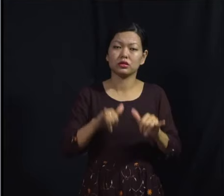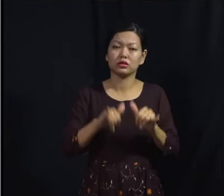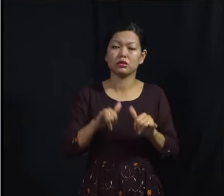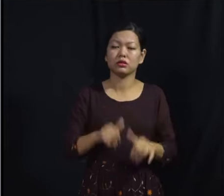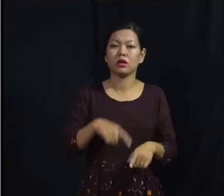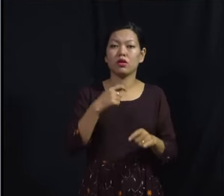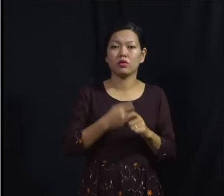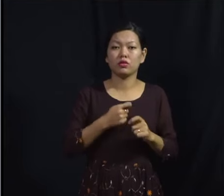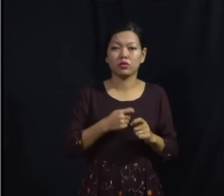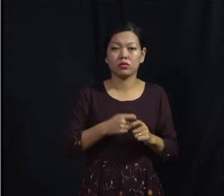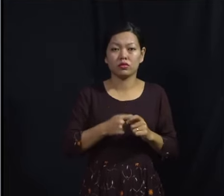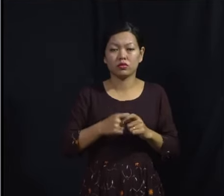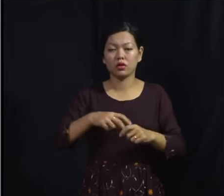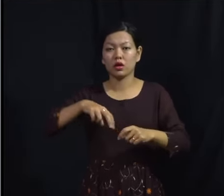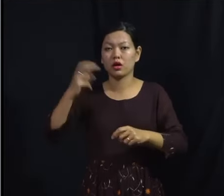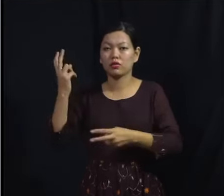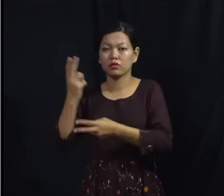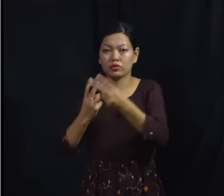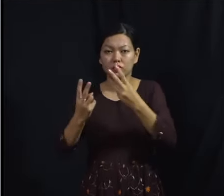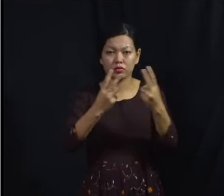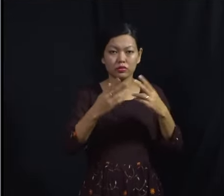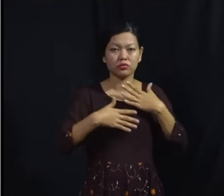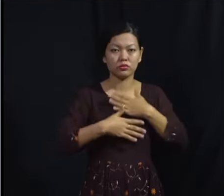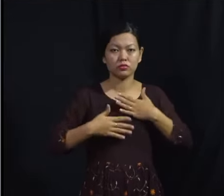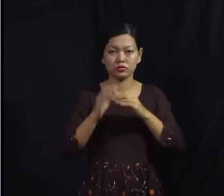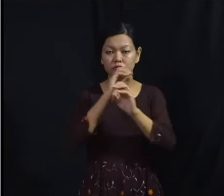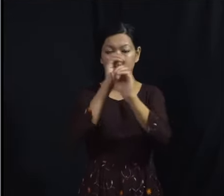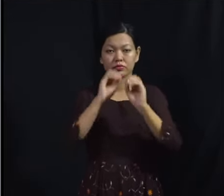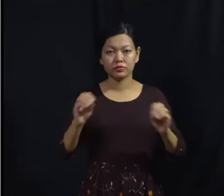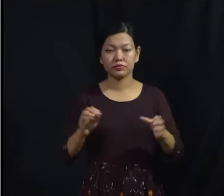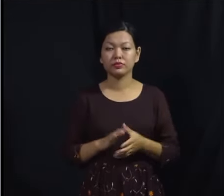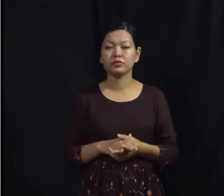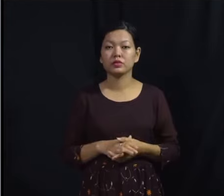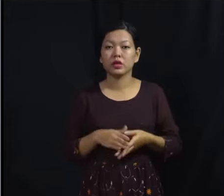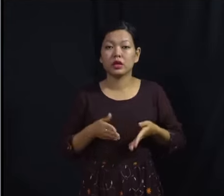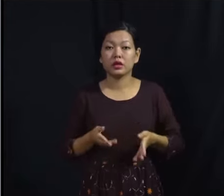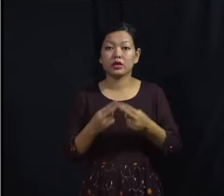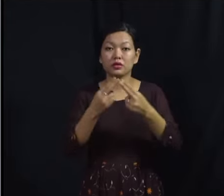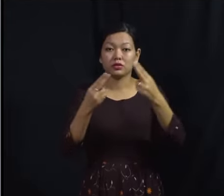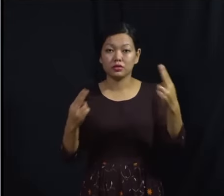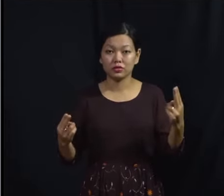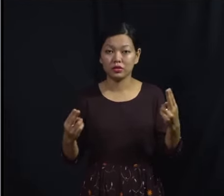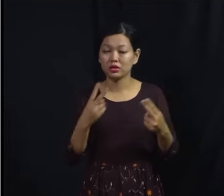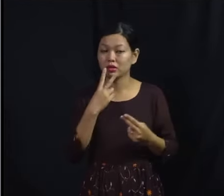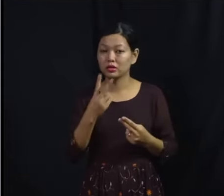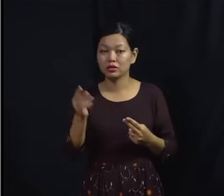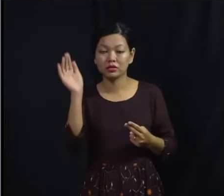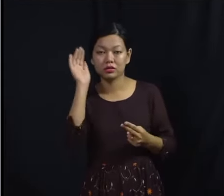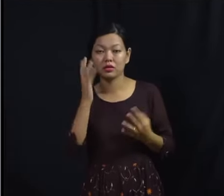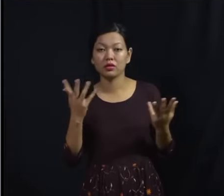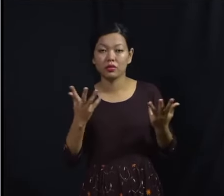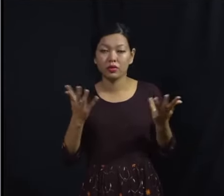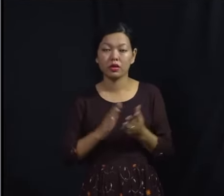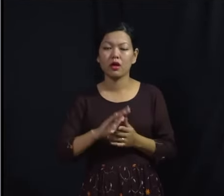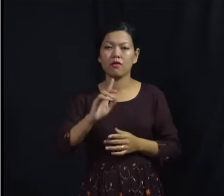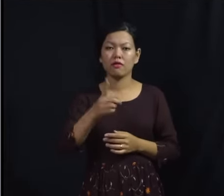So in the first scene, we find her waking her daughter up. And the family also represents the voices, that